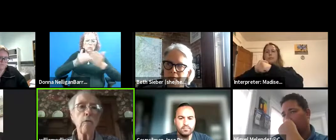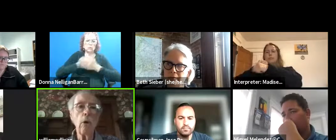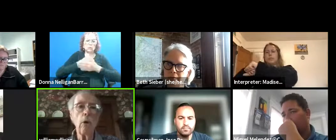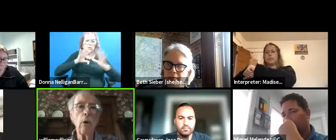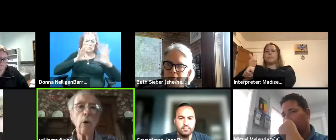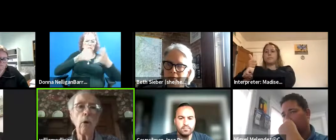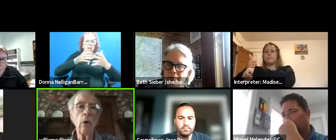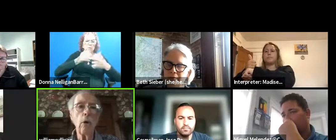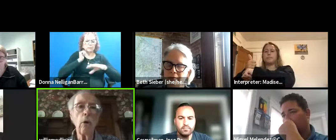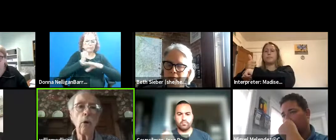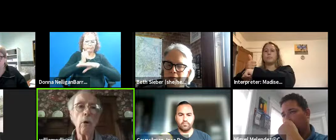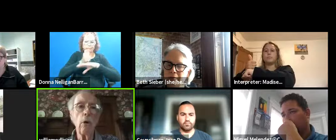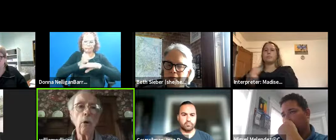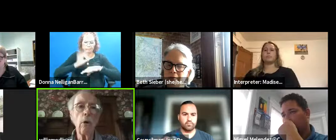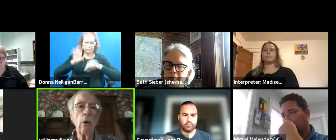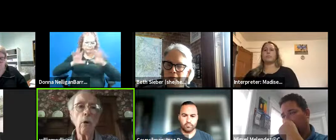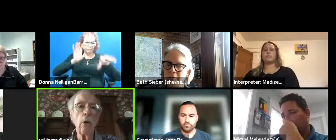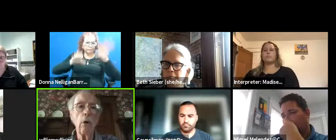largely for,